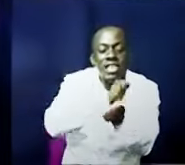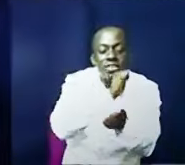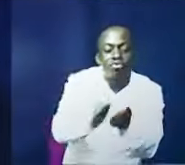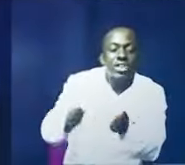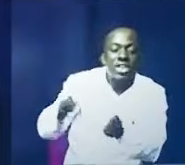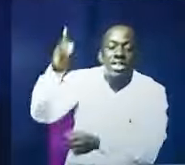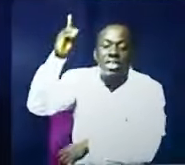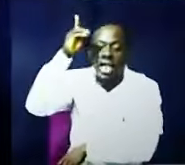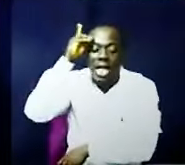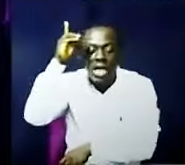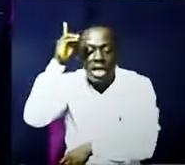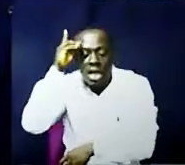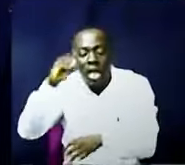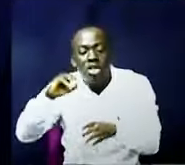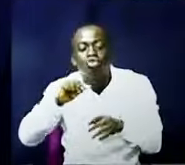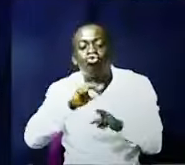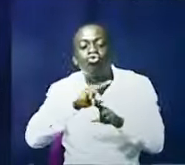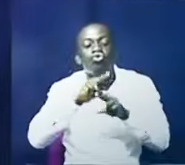of